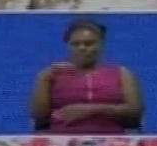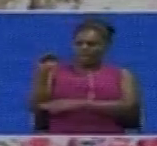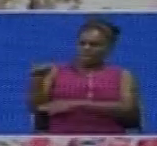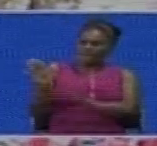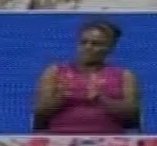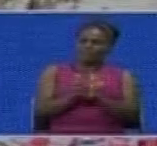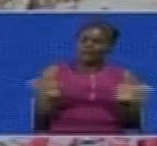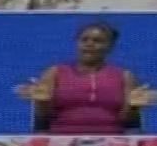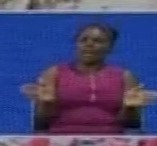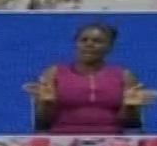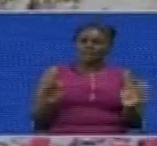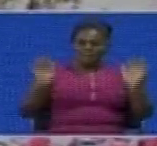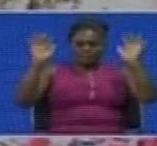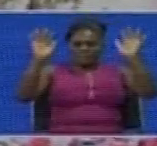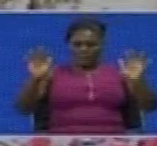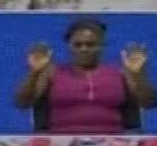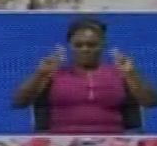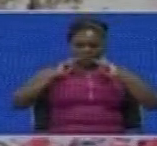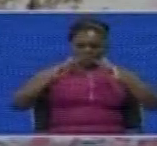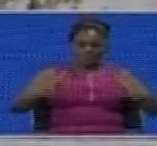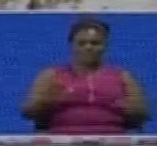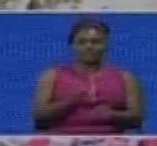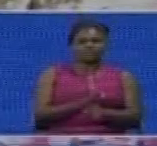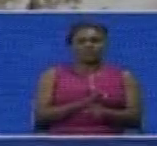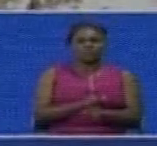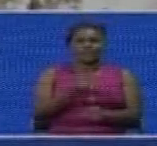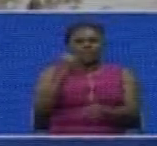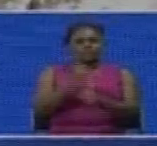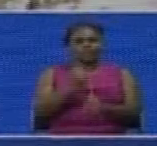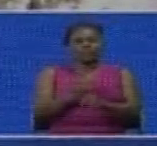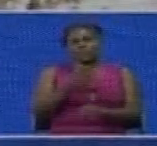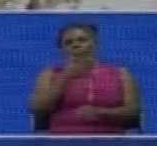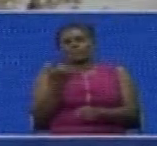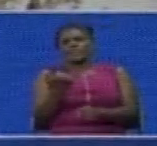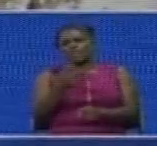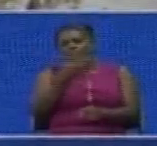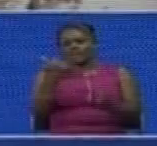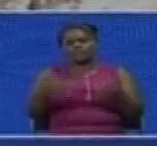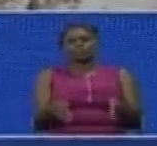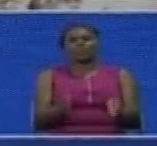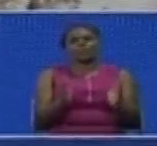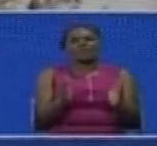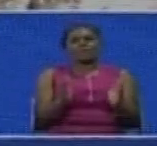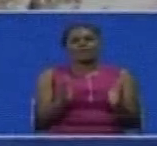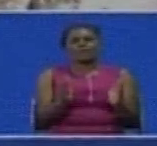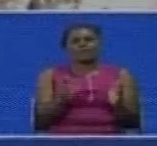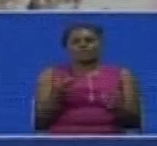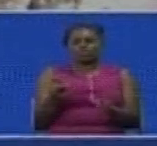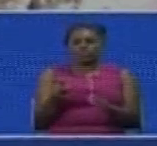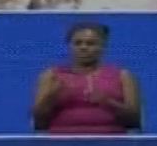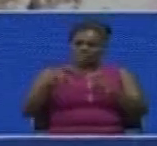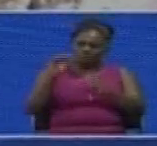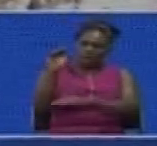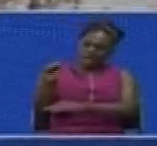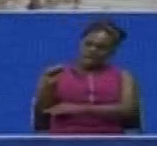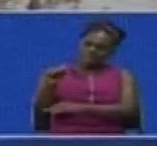wananchi to campaign peacefully, to do the very best, in the best way, that you look for vote